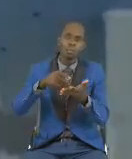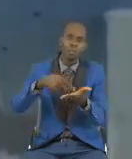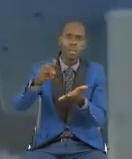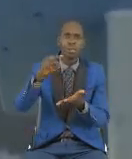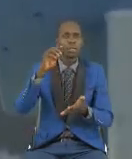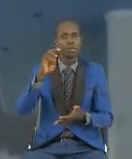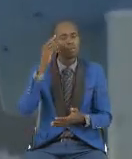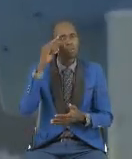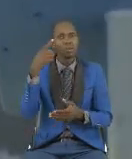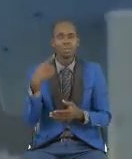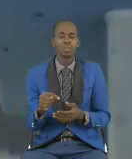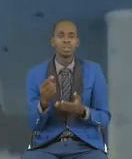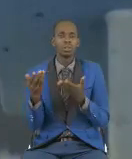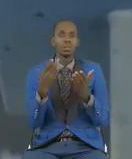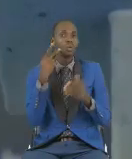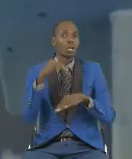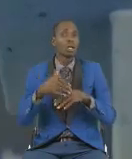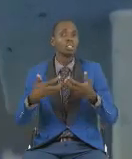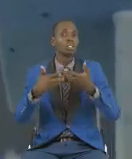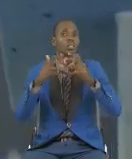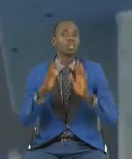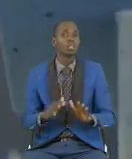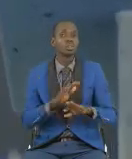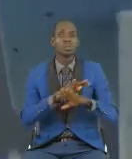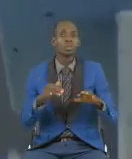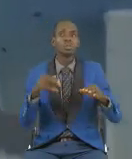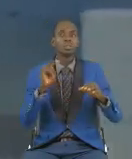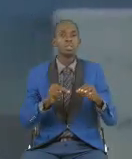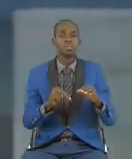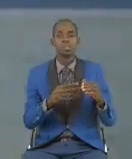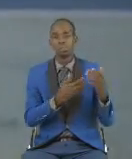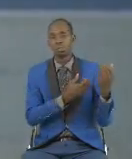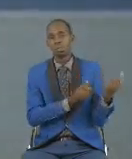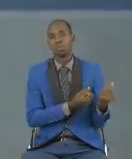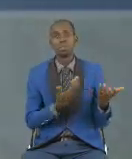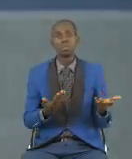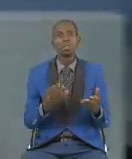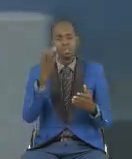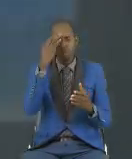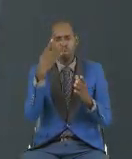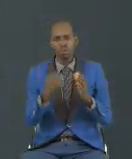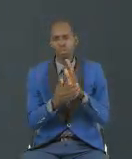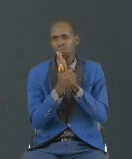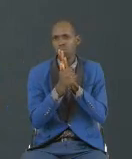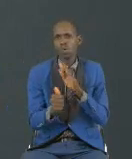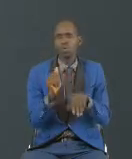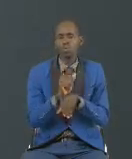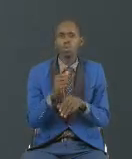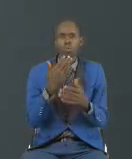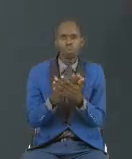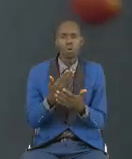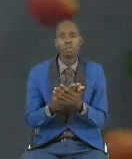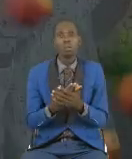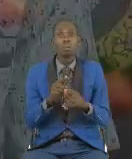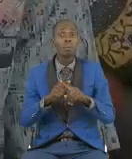the engineer. Courage. What does he need? The courage, for he has the skill. He knows how to construct the road and the bridge. But